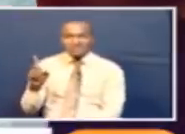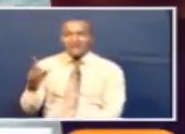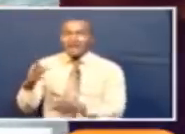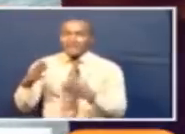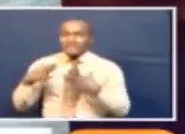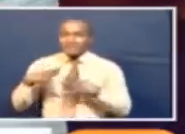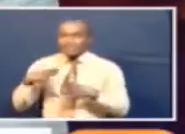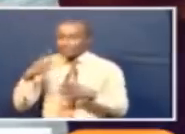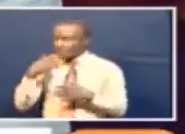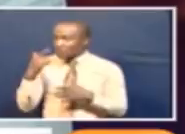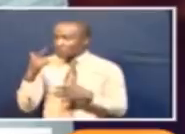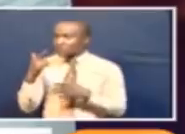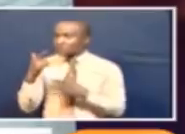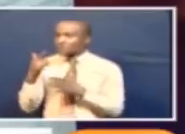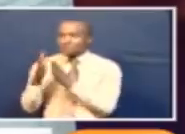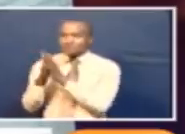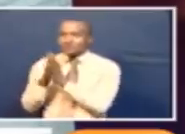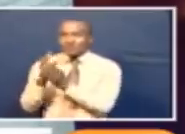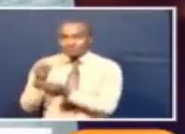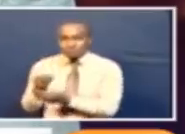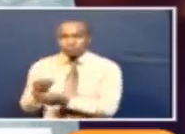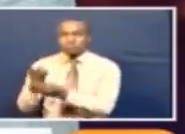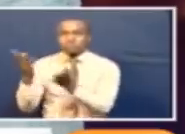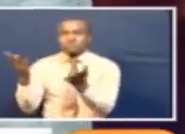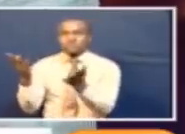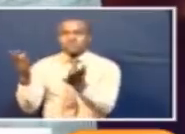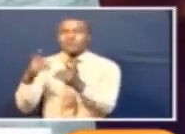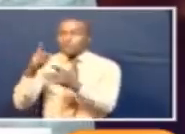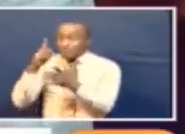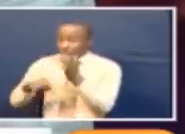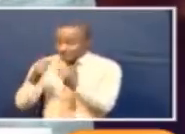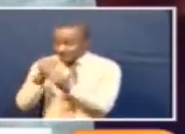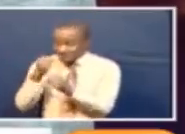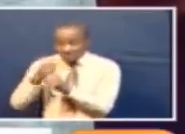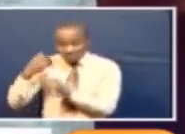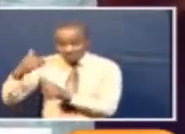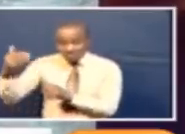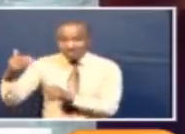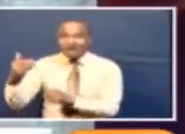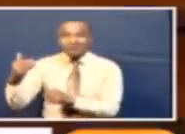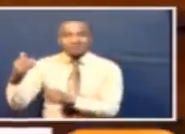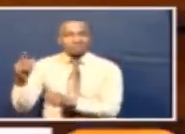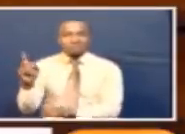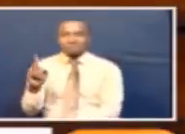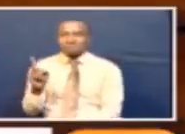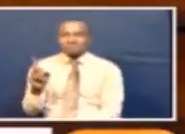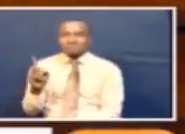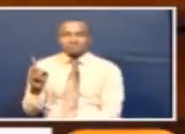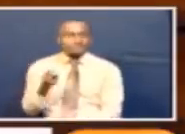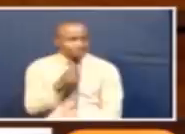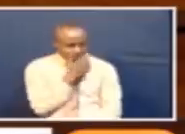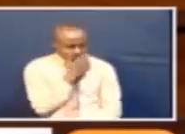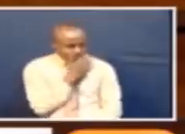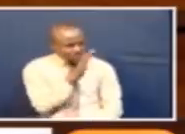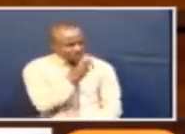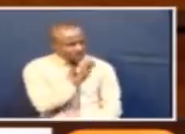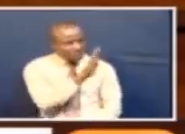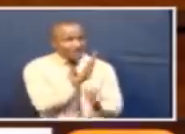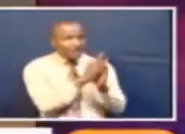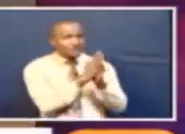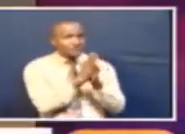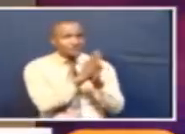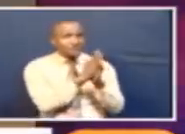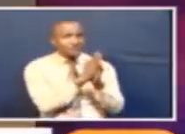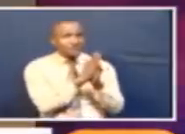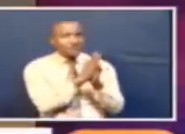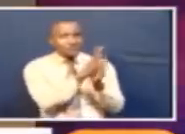have just been giving a very beautiful story and what they practice on a daily basis. Okay. From what you're saying, it's almost